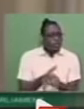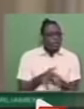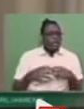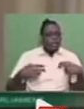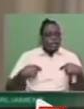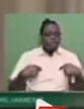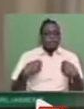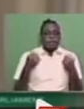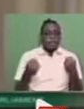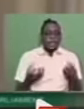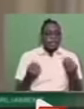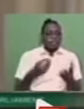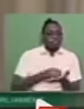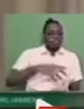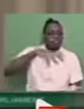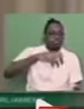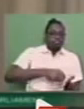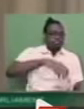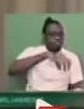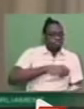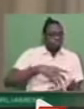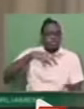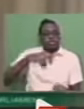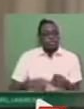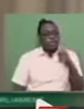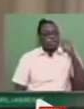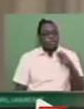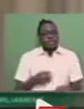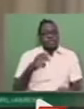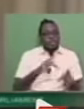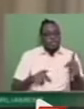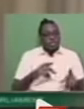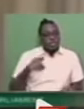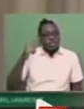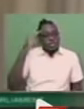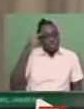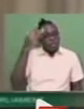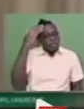please explain for us. Let's turn now to privatization of the port.